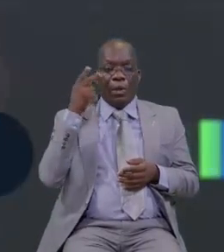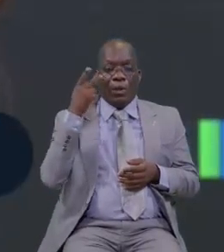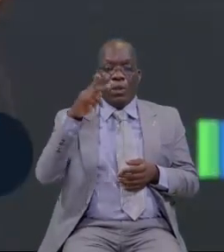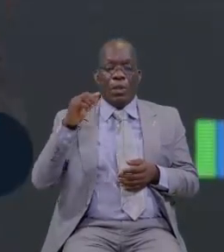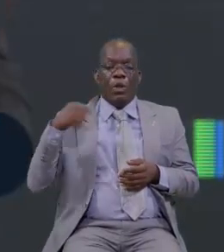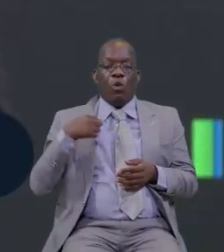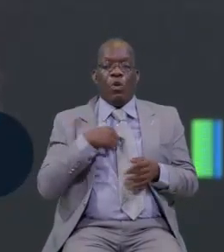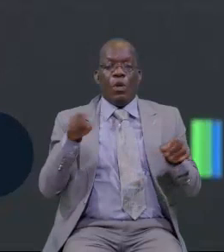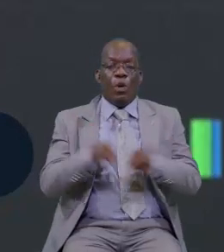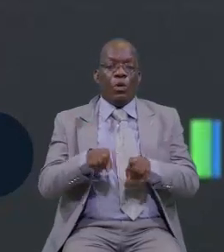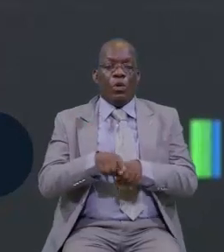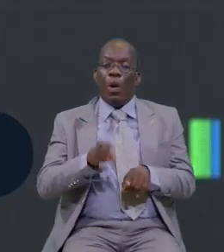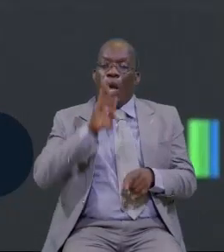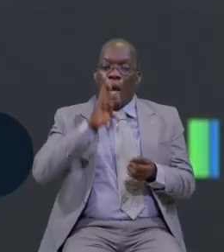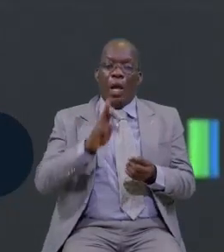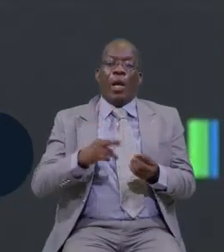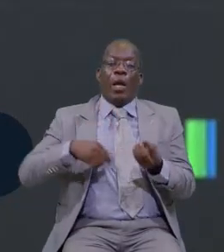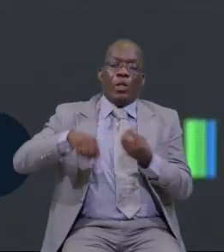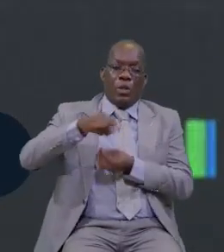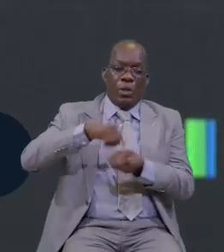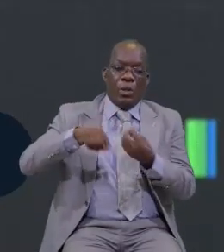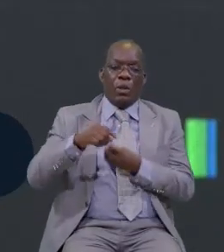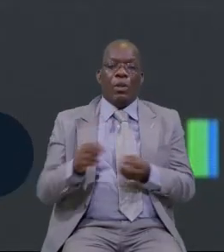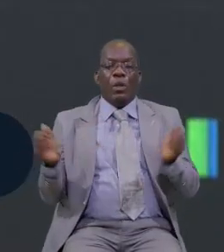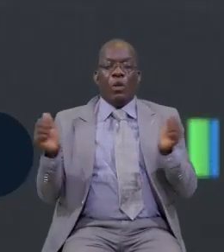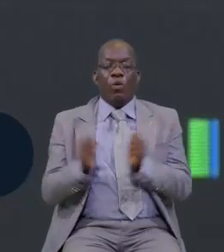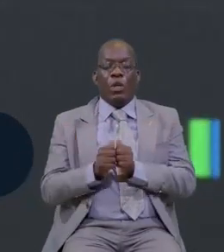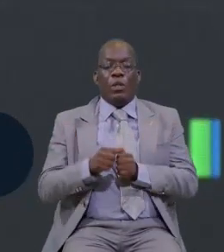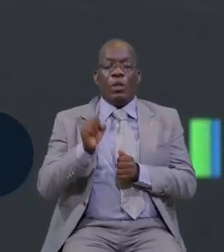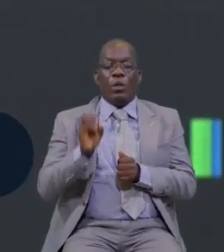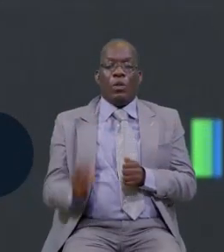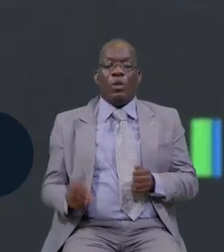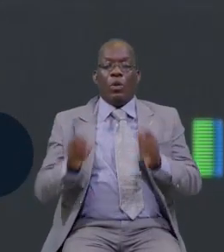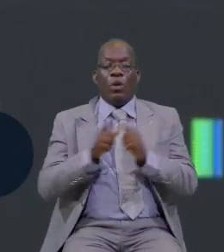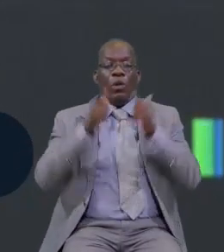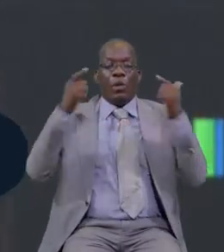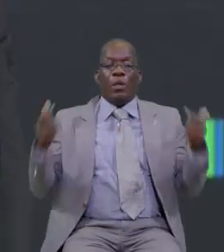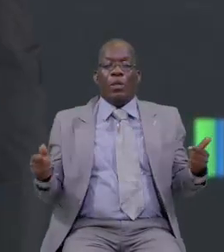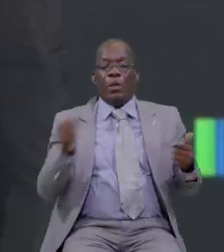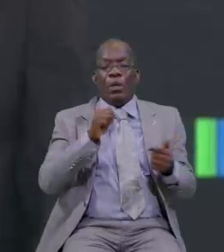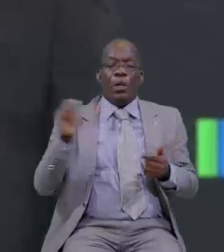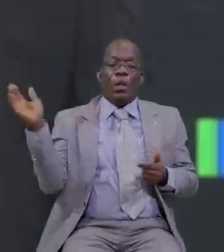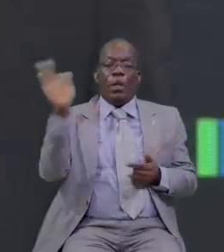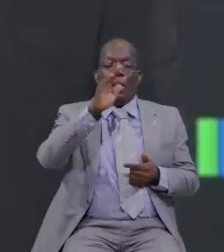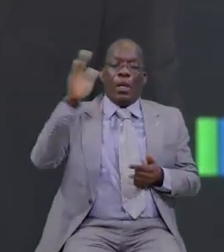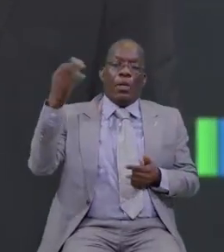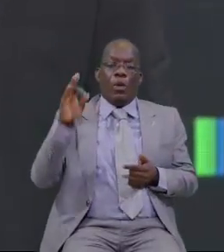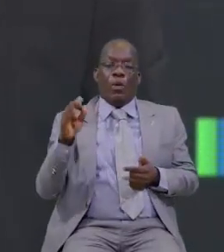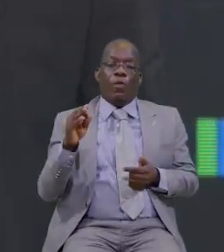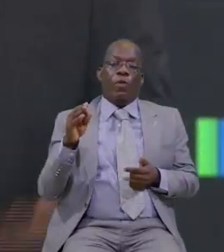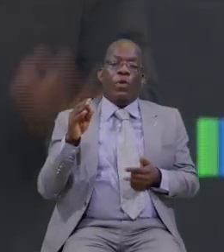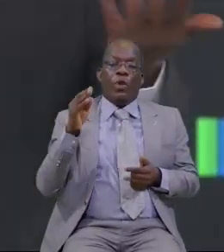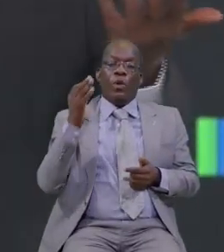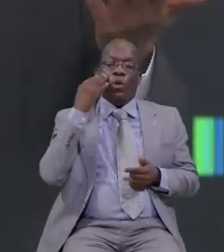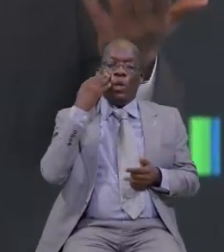are compassed about with so great a cloud of witnesses, let us lay